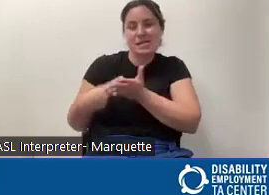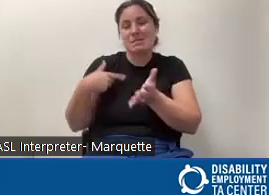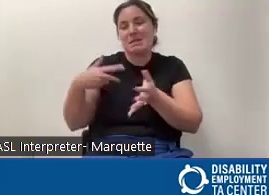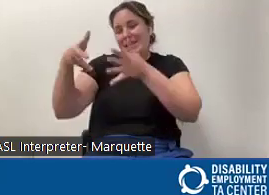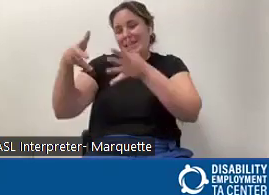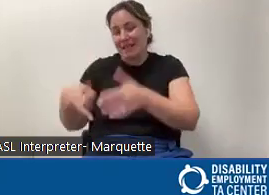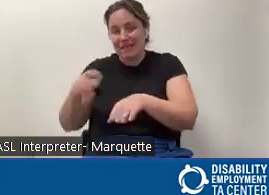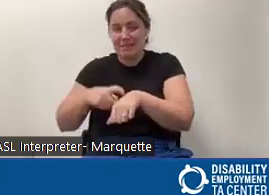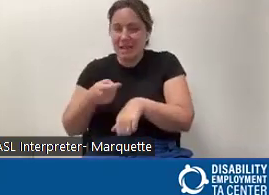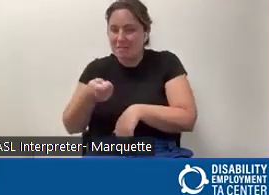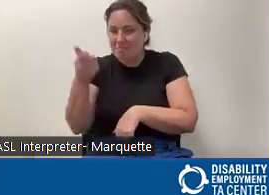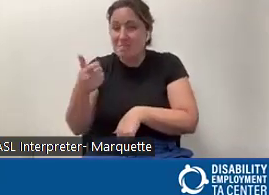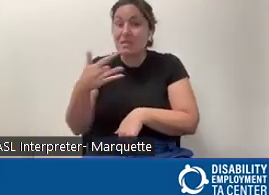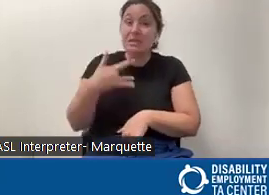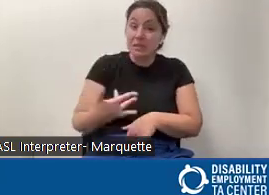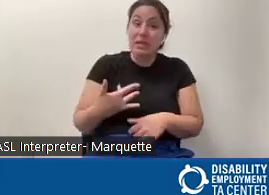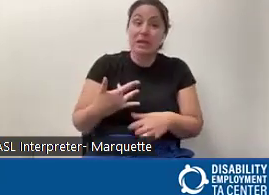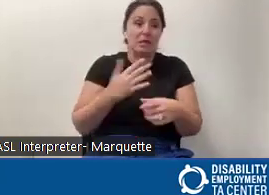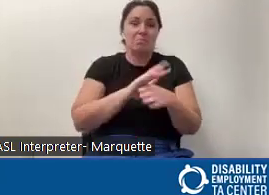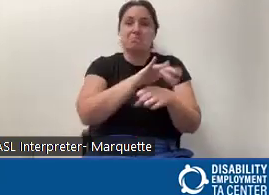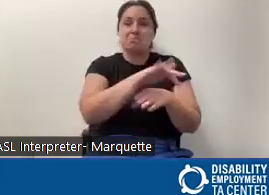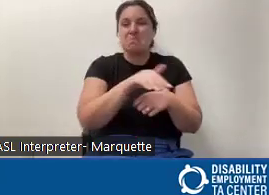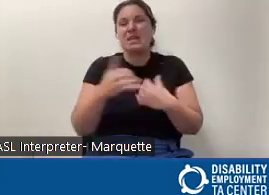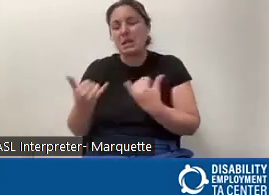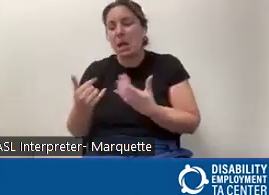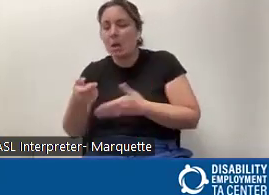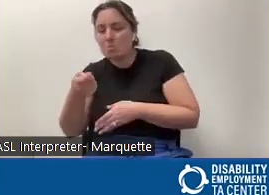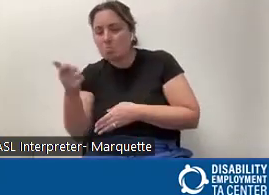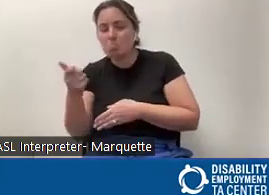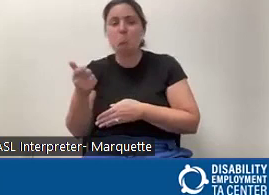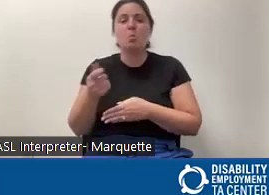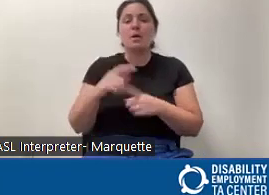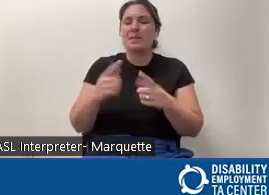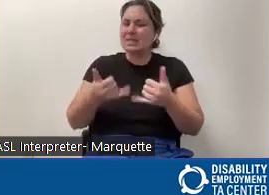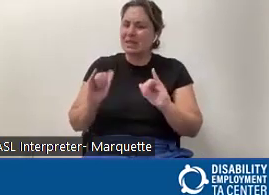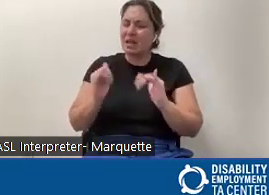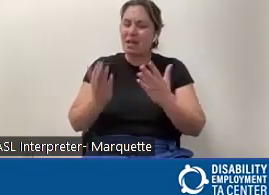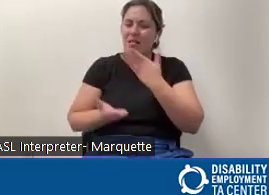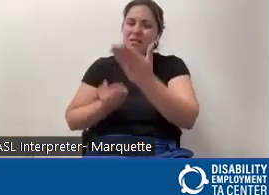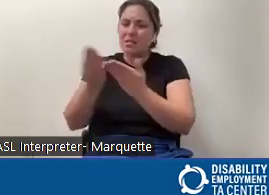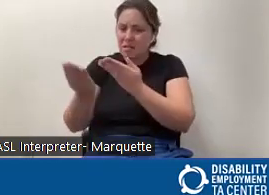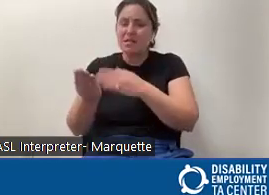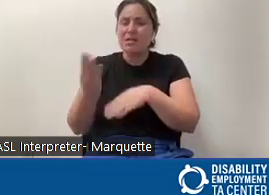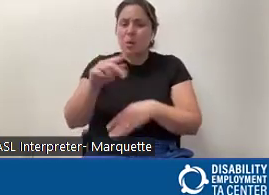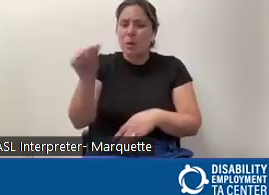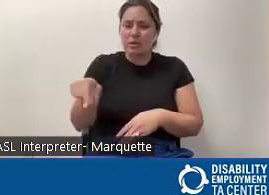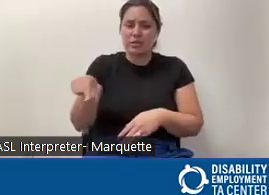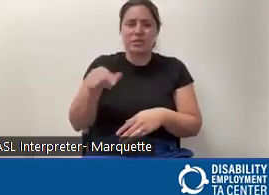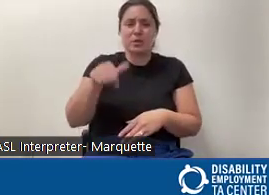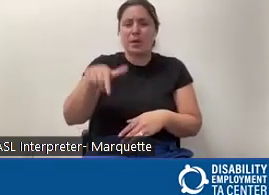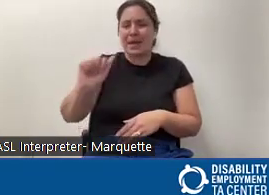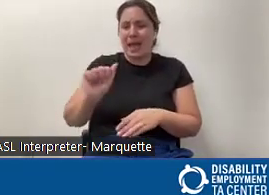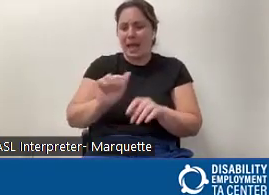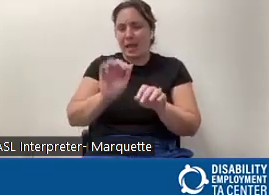Q&A as we typically do, but we do invite you to submit questions for our presenters through the Q&A pod in the Zoom